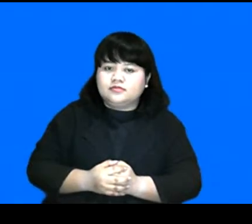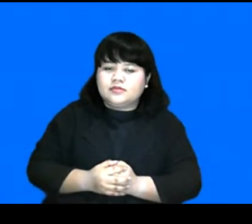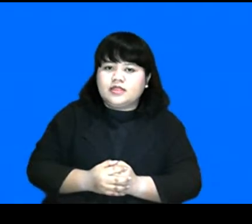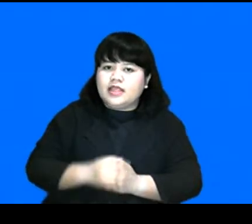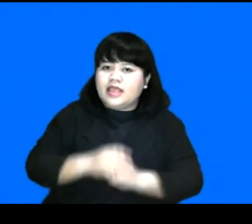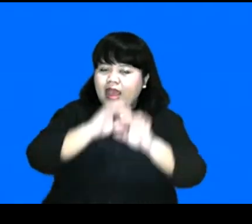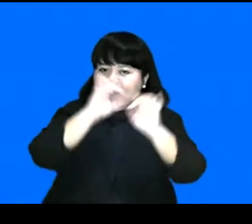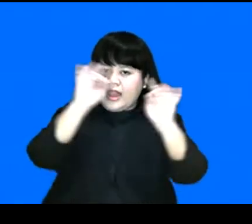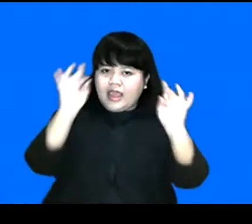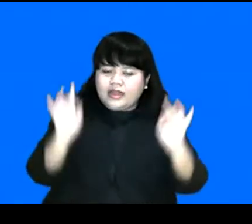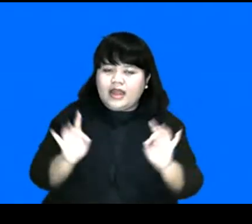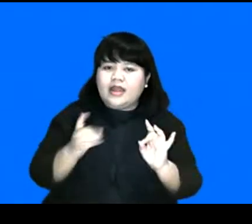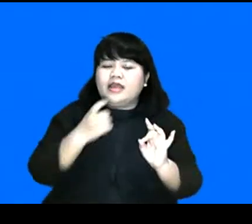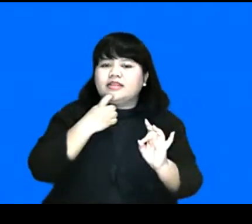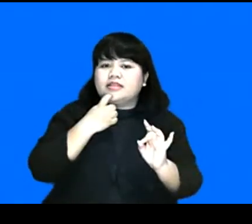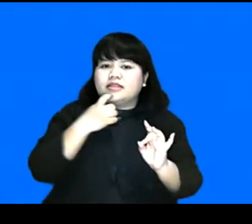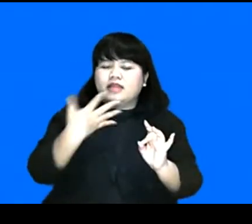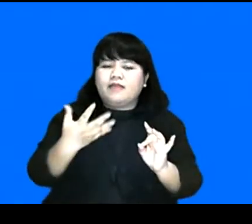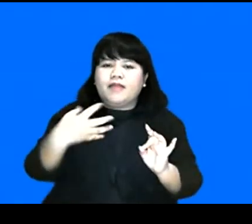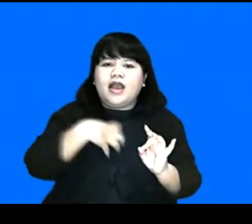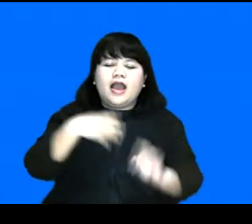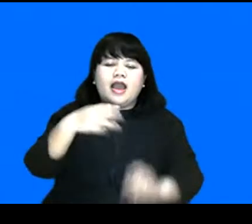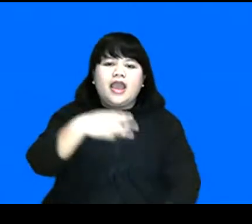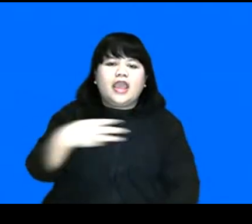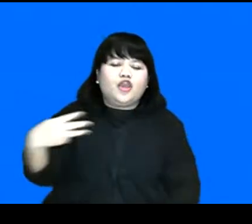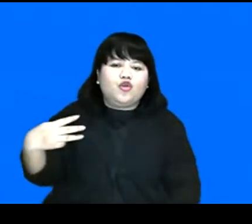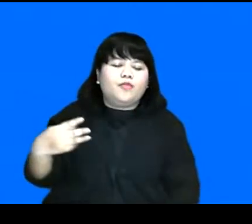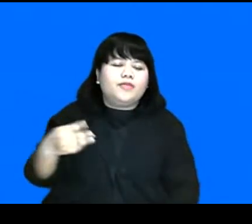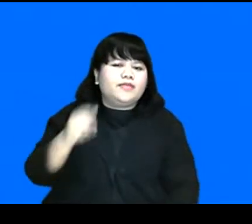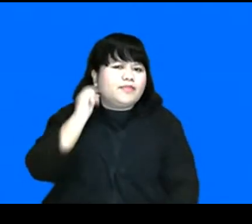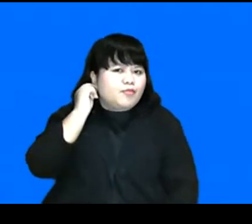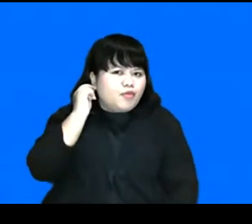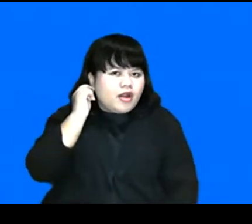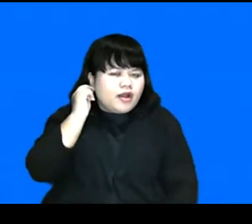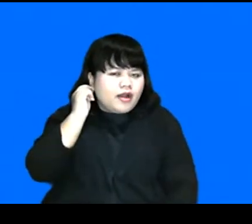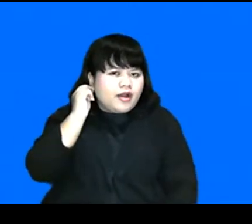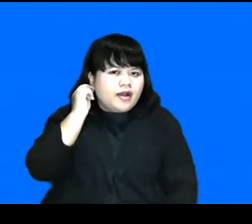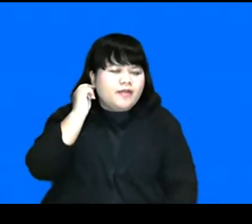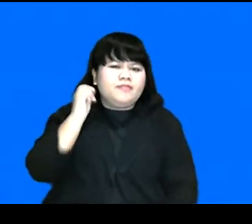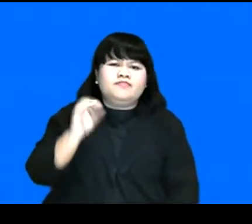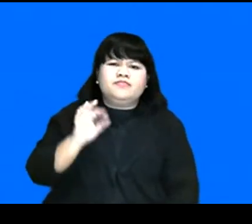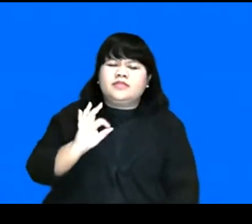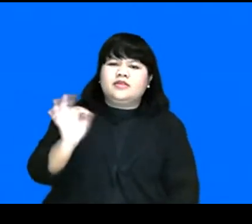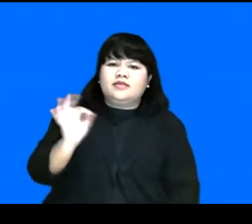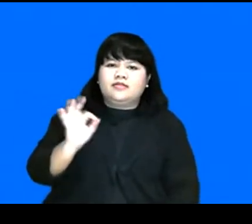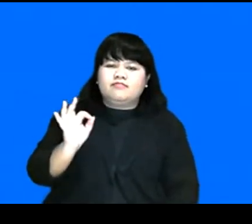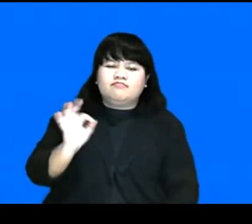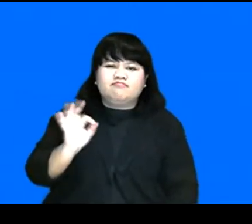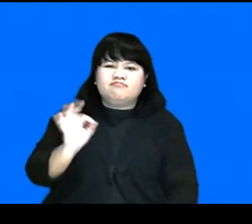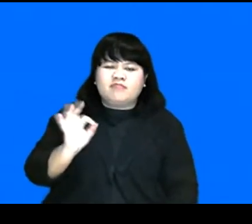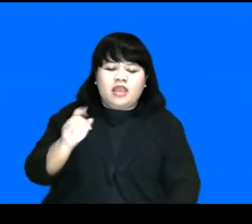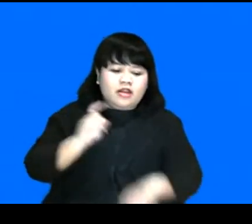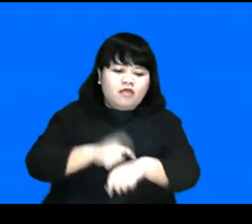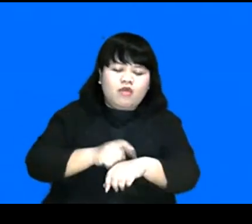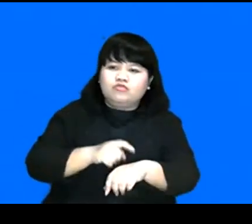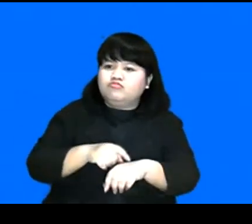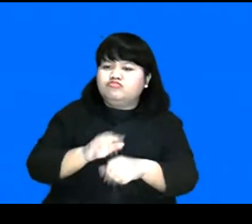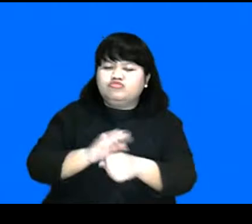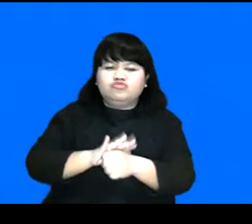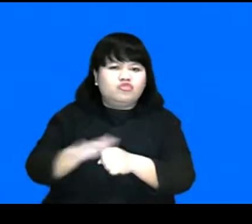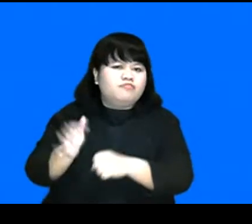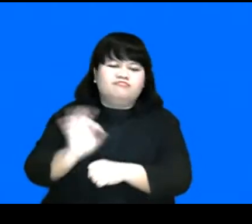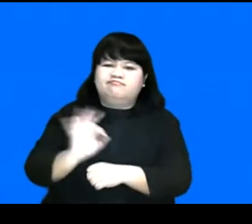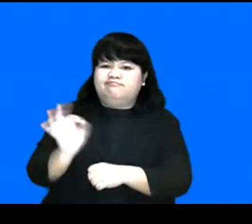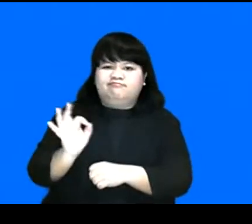and I think we do not speak of this enough. We talk of all other kinds of rights, but there is